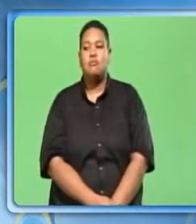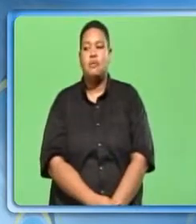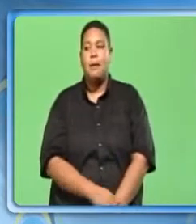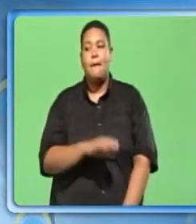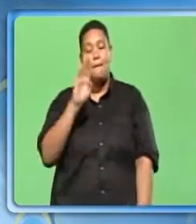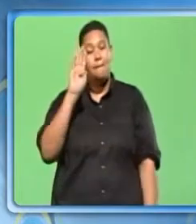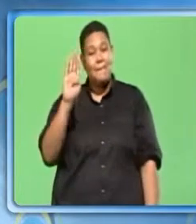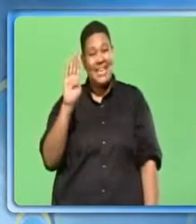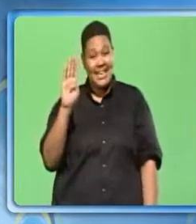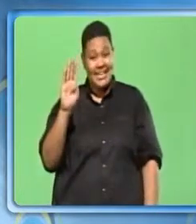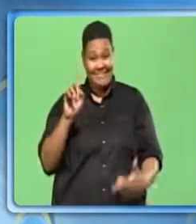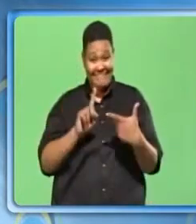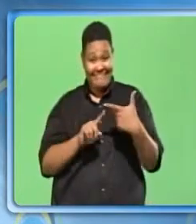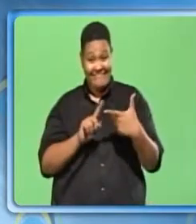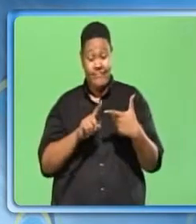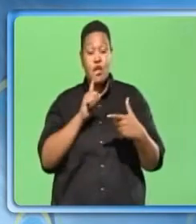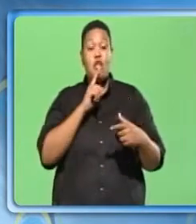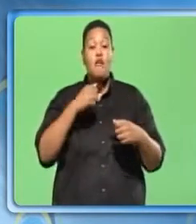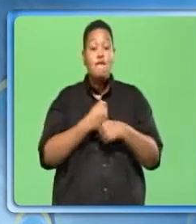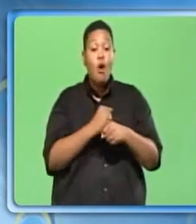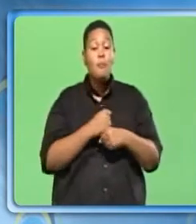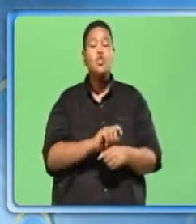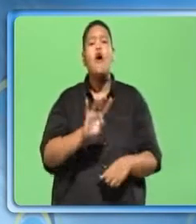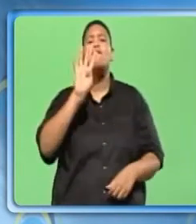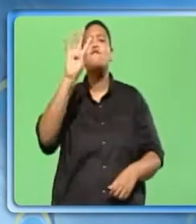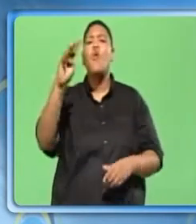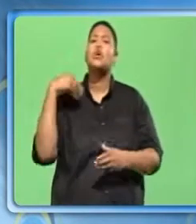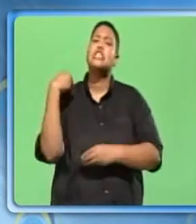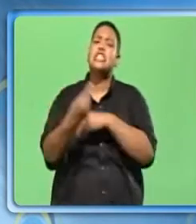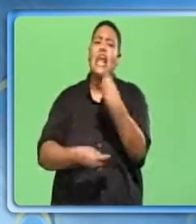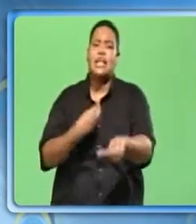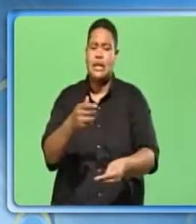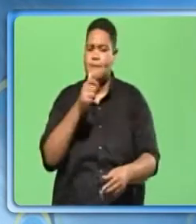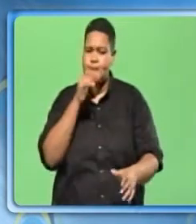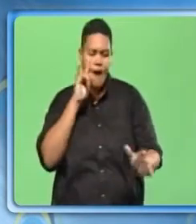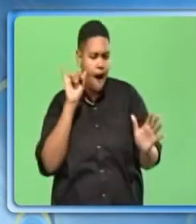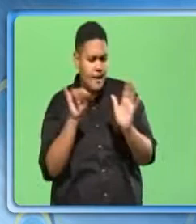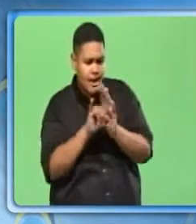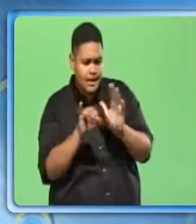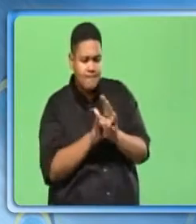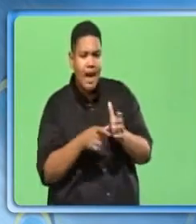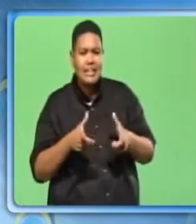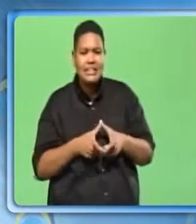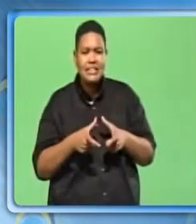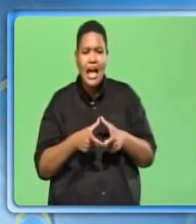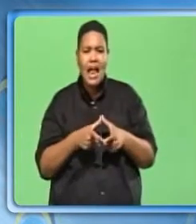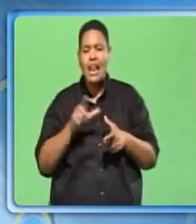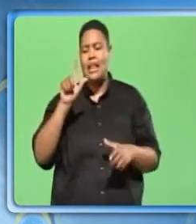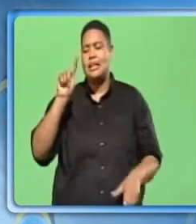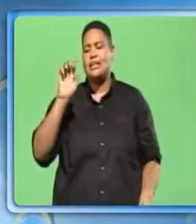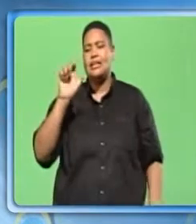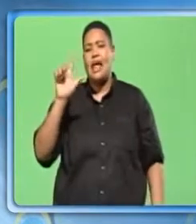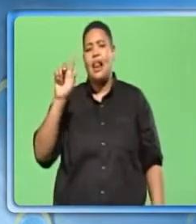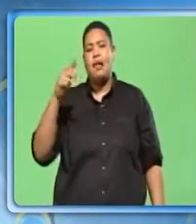B. The formation of 4 genetically unidentical cells, telophase 2.